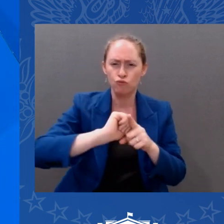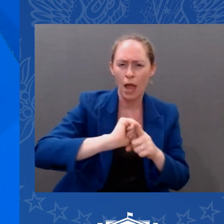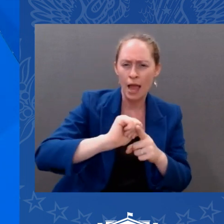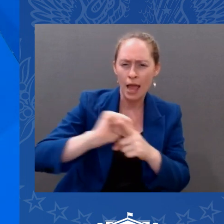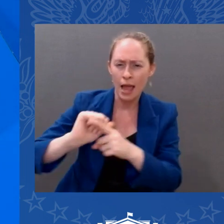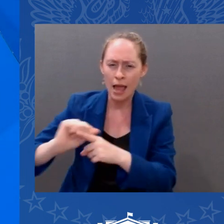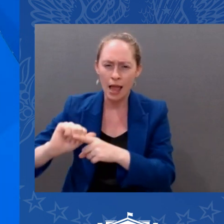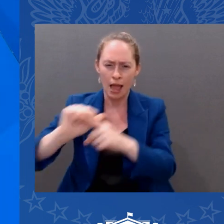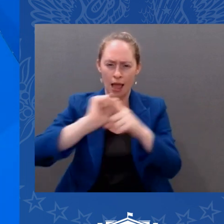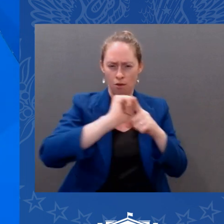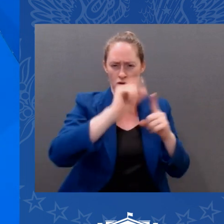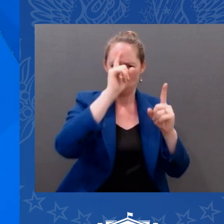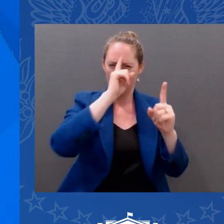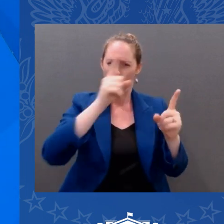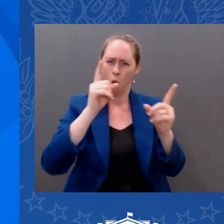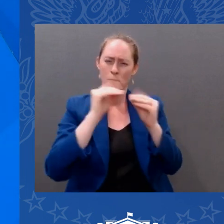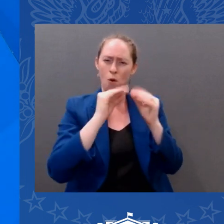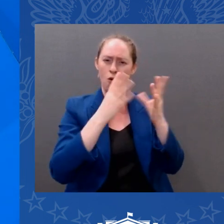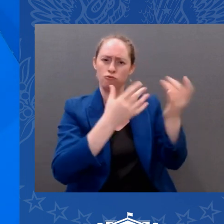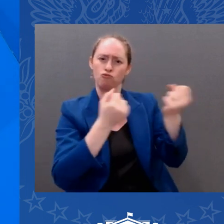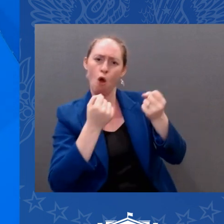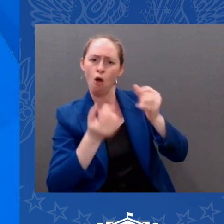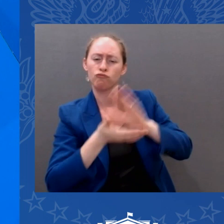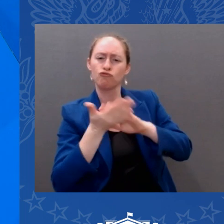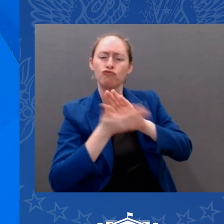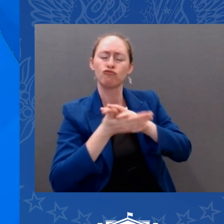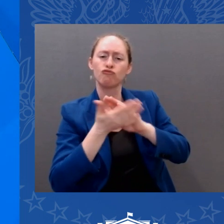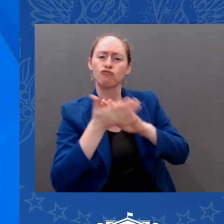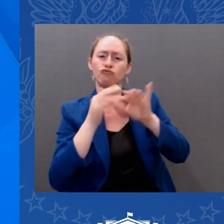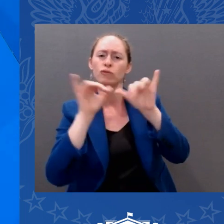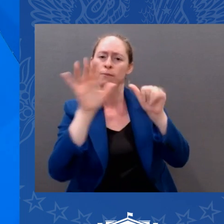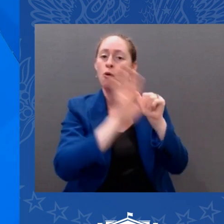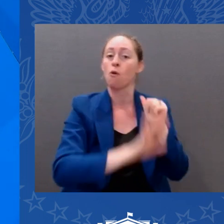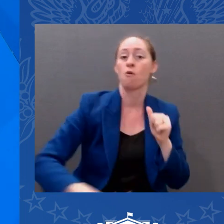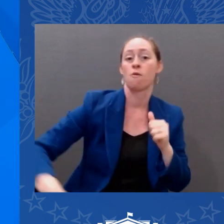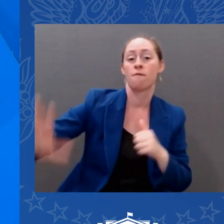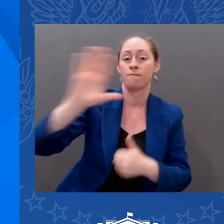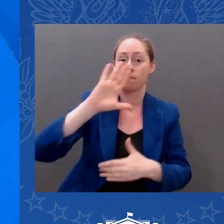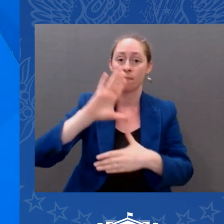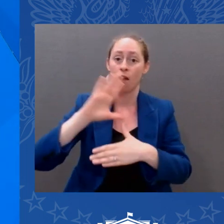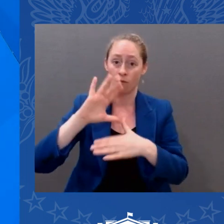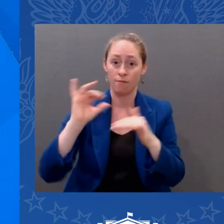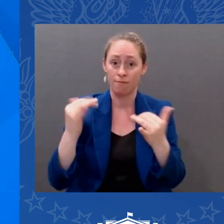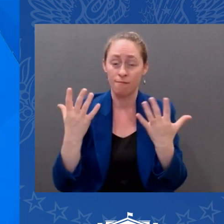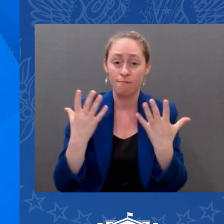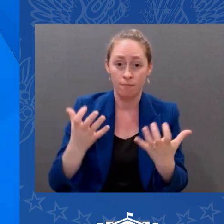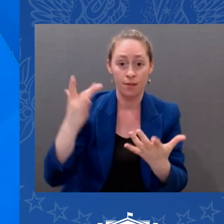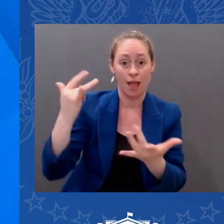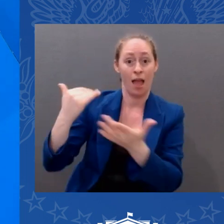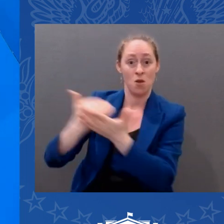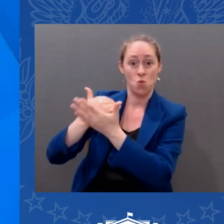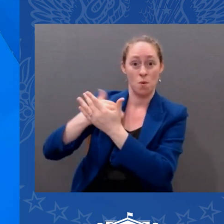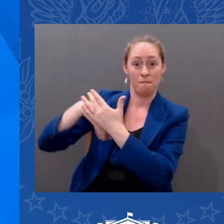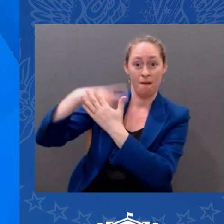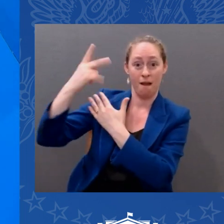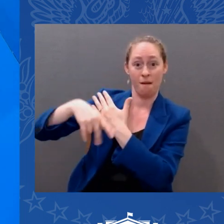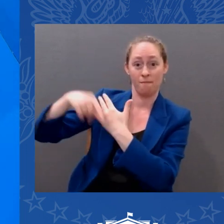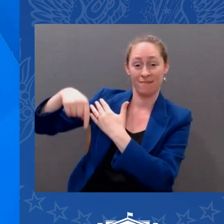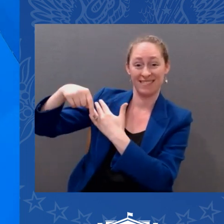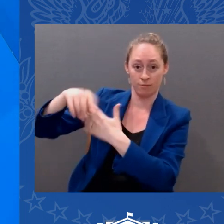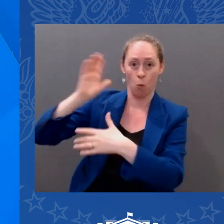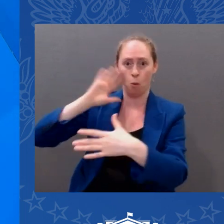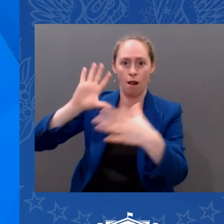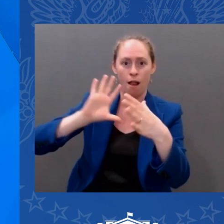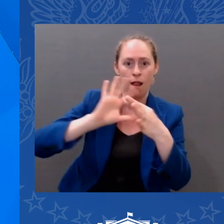days, we'll be rolling out another new initiative created in cooperation with many of your countries. It includes